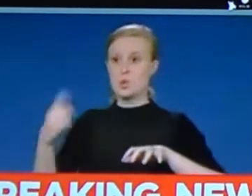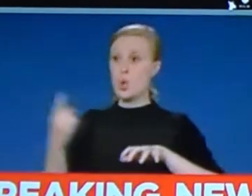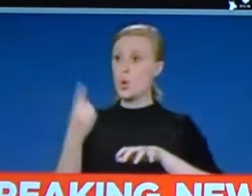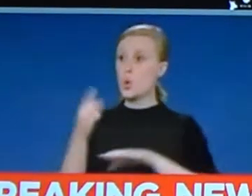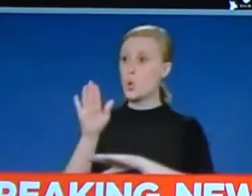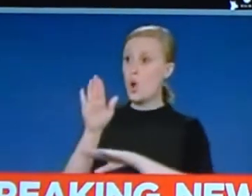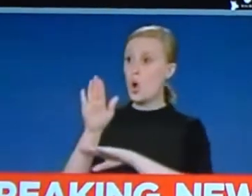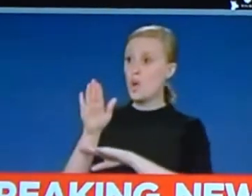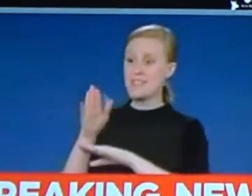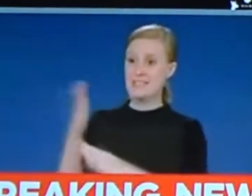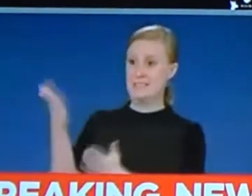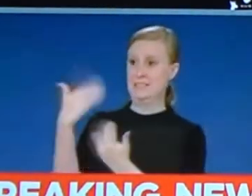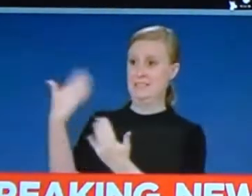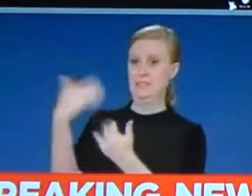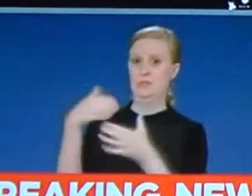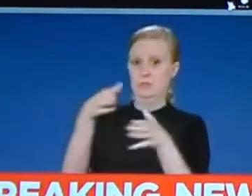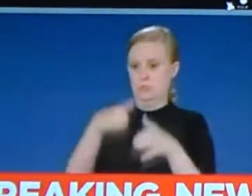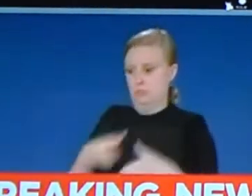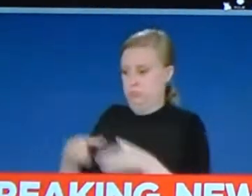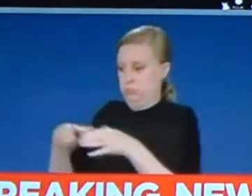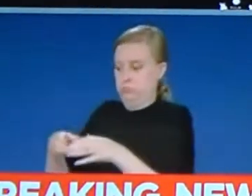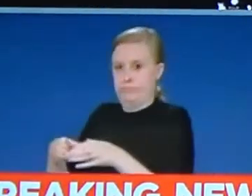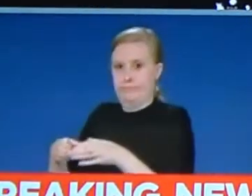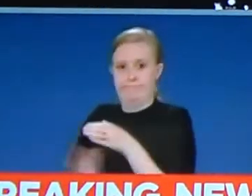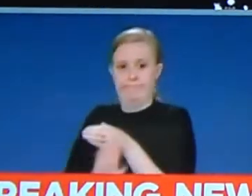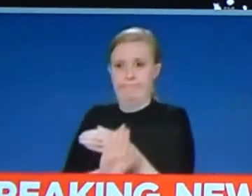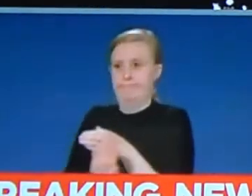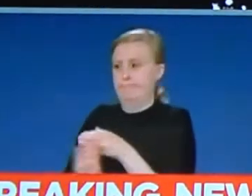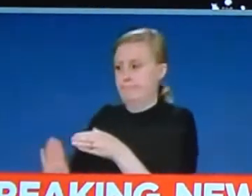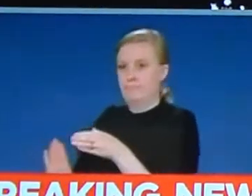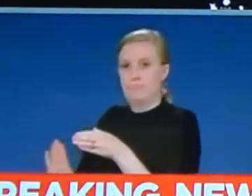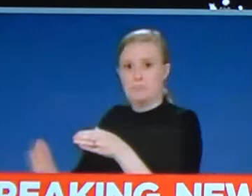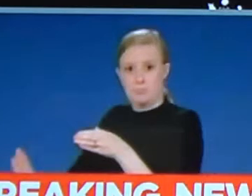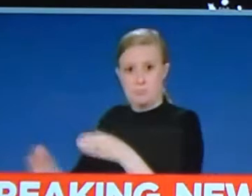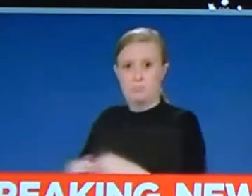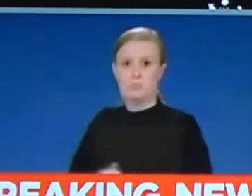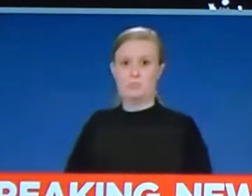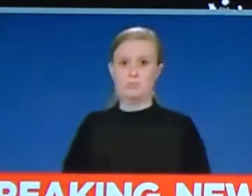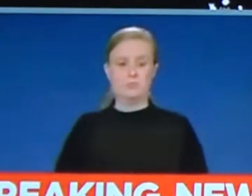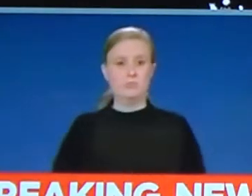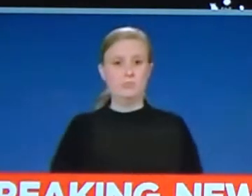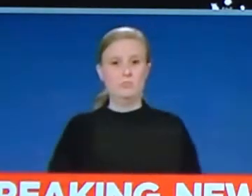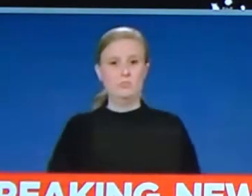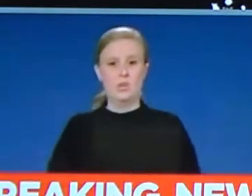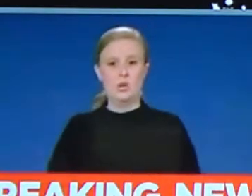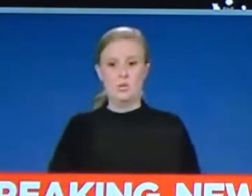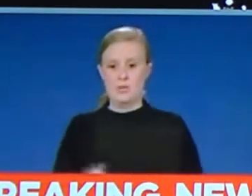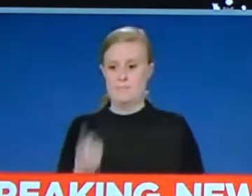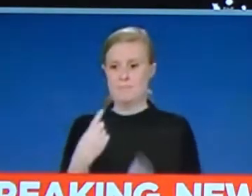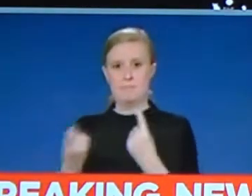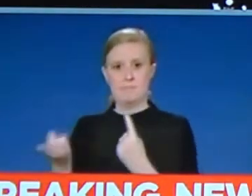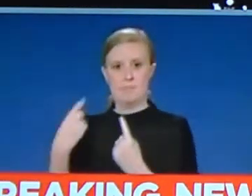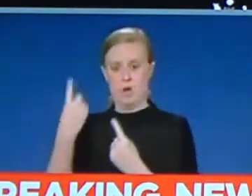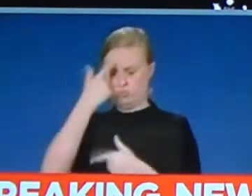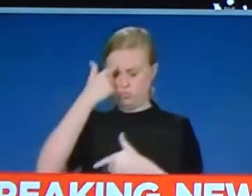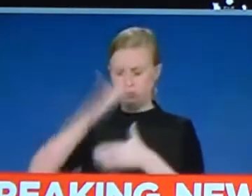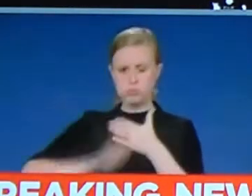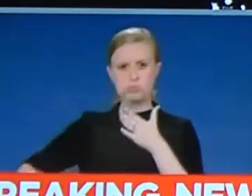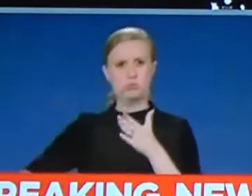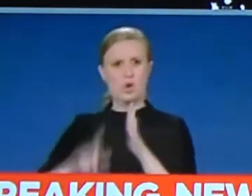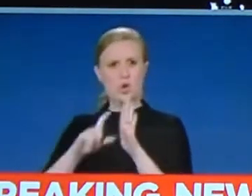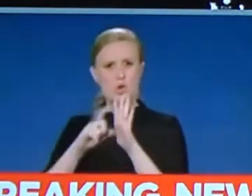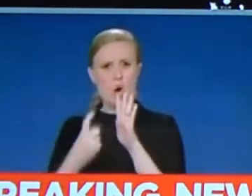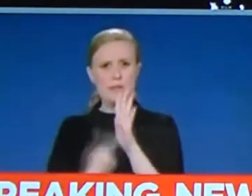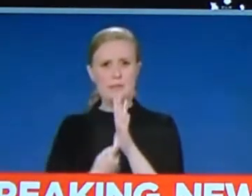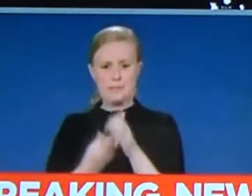by that initial outbreak area. The expert medical panel was stood up and has met every day since